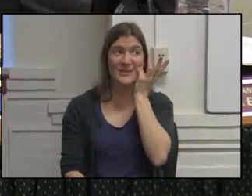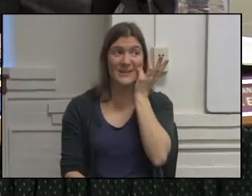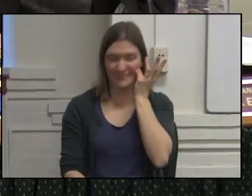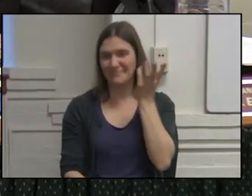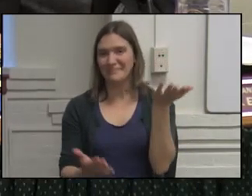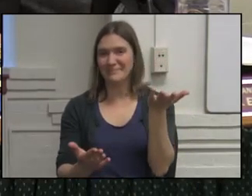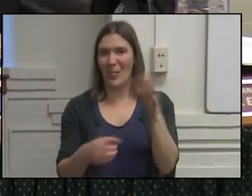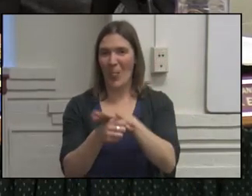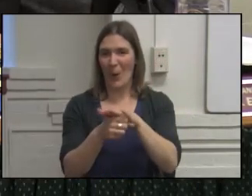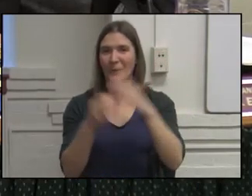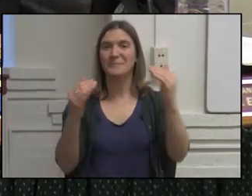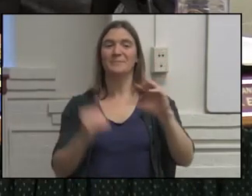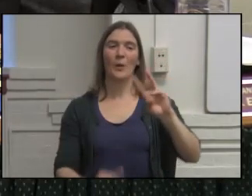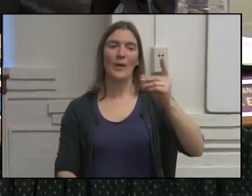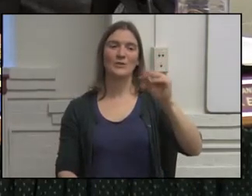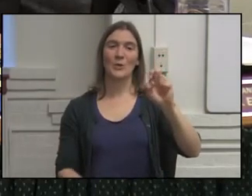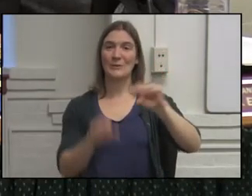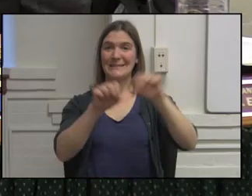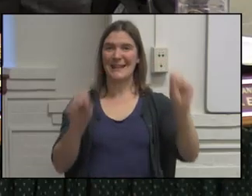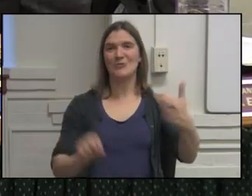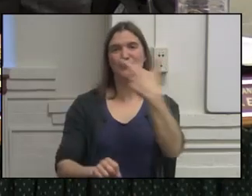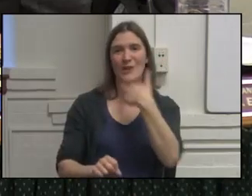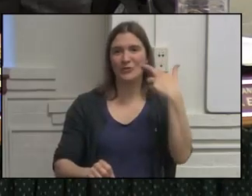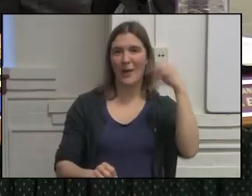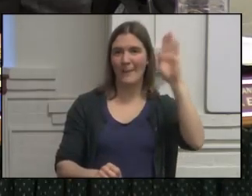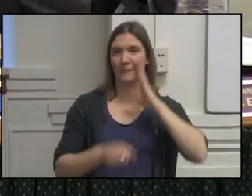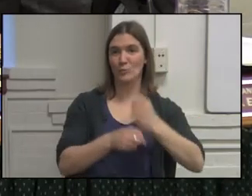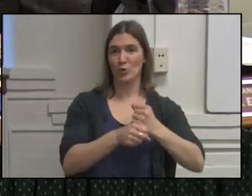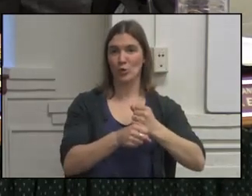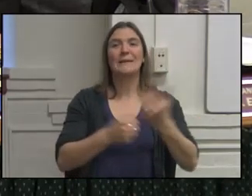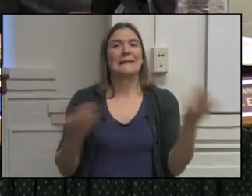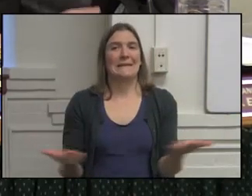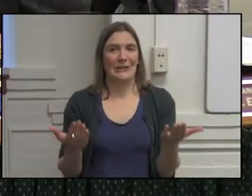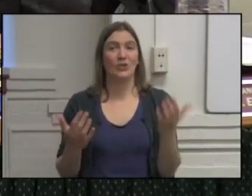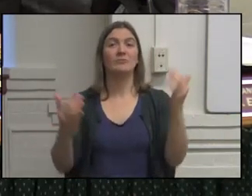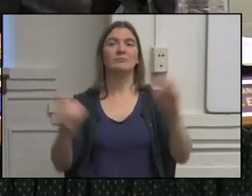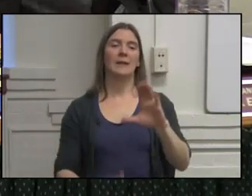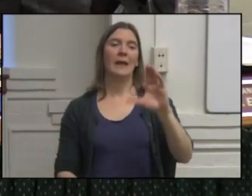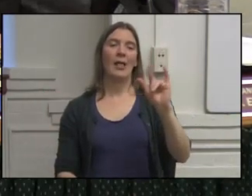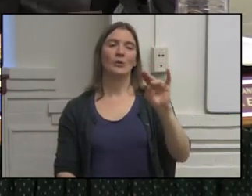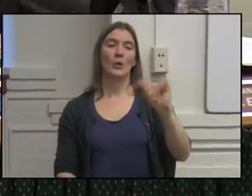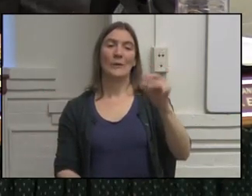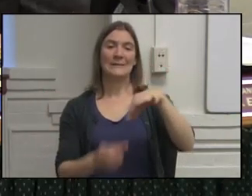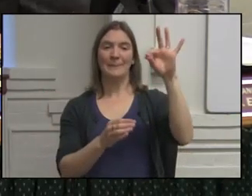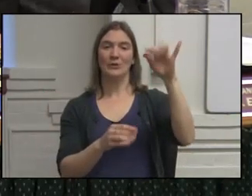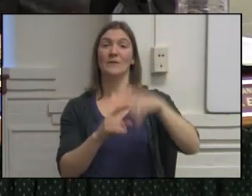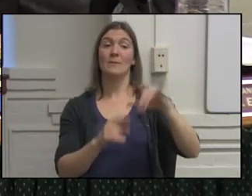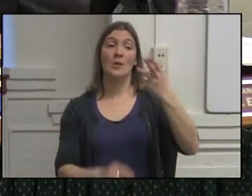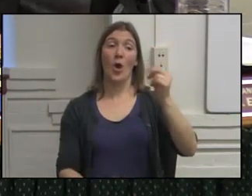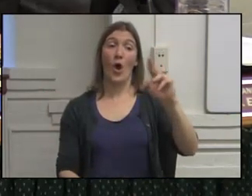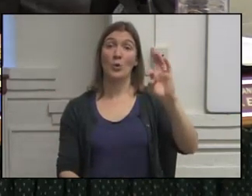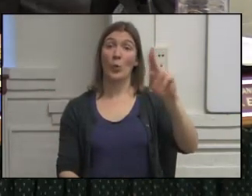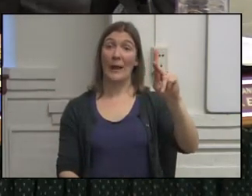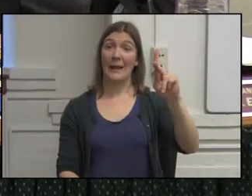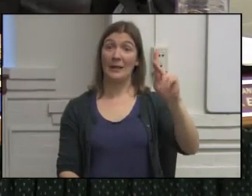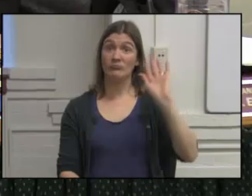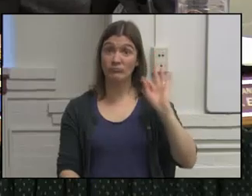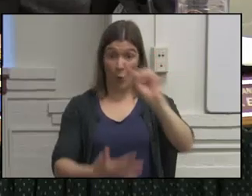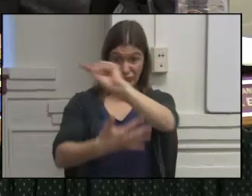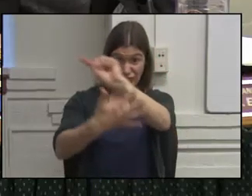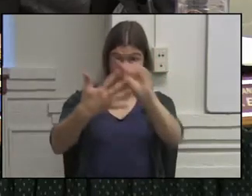Putney, Whetstone Station Restaurant and Brewery from Brattleboro, and Caledonia Spirits from Hardwick. That's it. Members